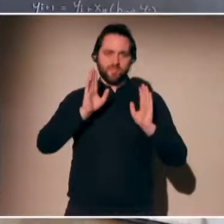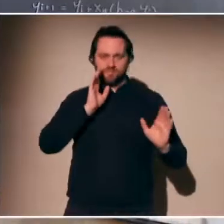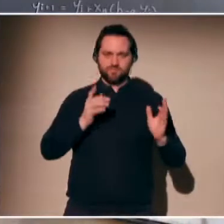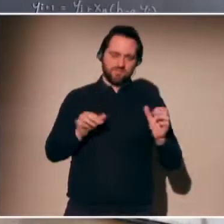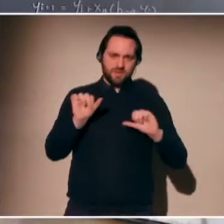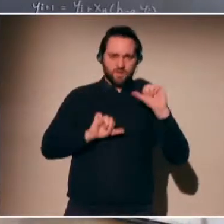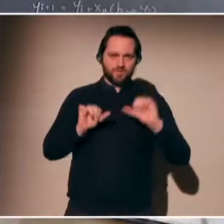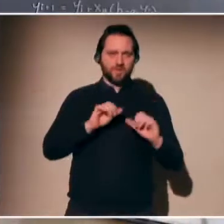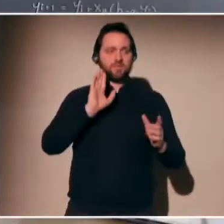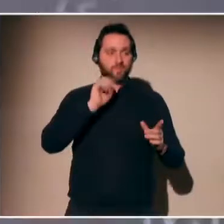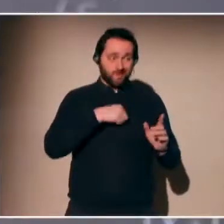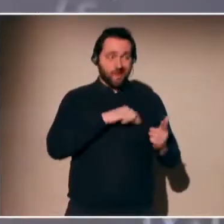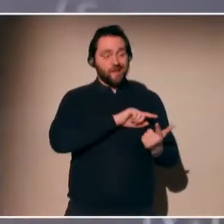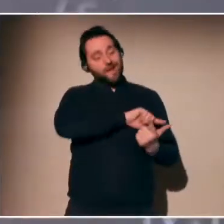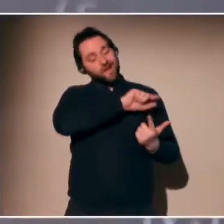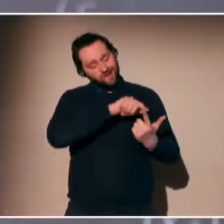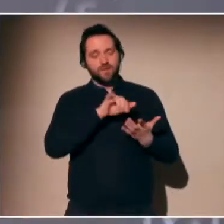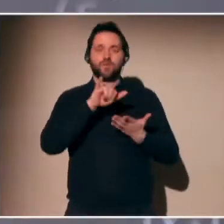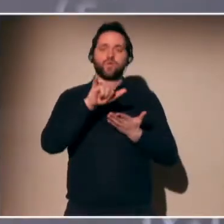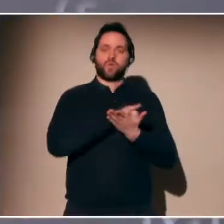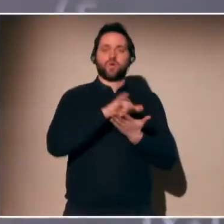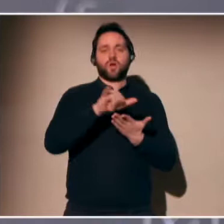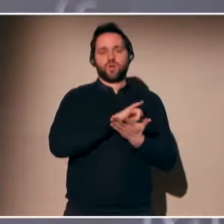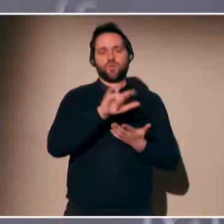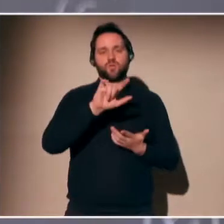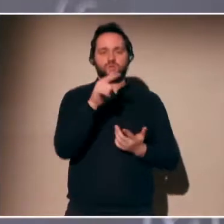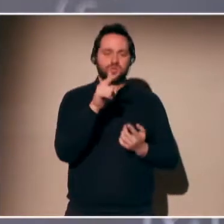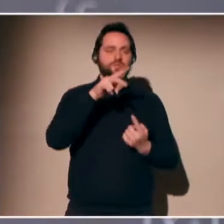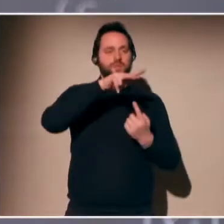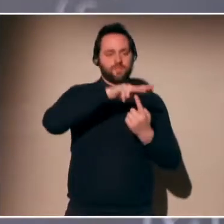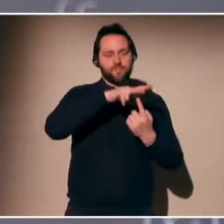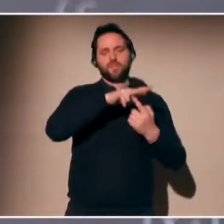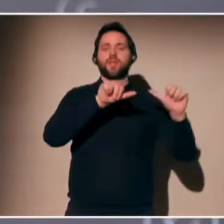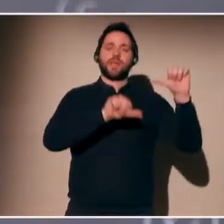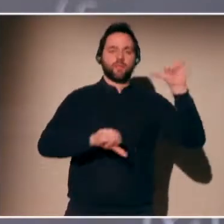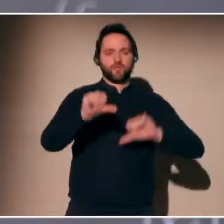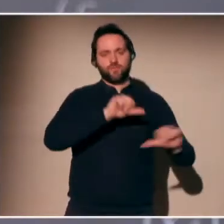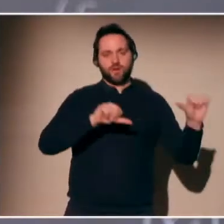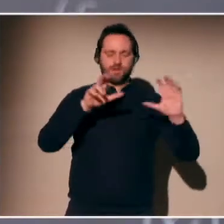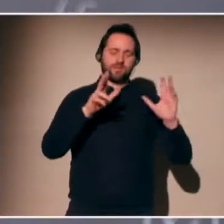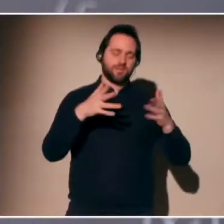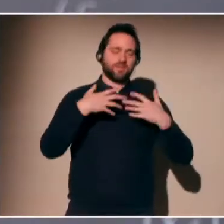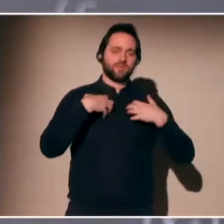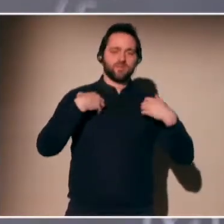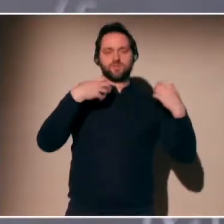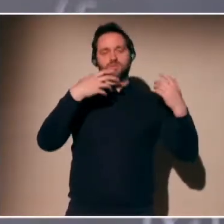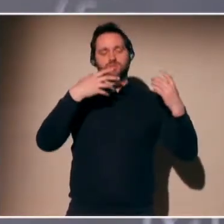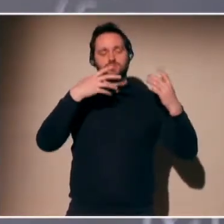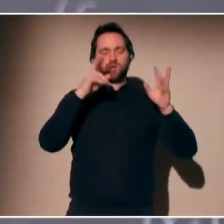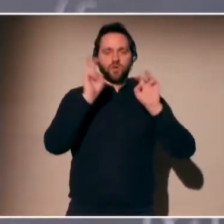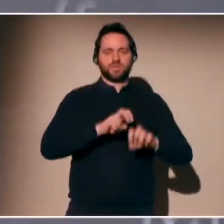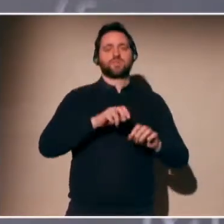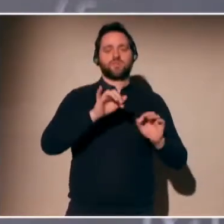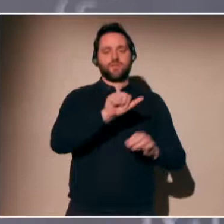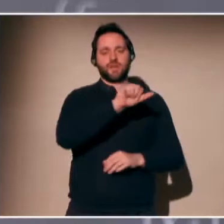York, and this led the Facebook leaders to create this lab of artificial intelligence in New York, where